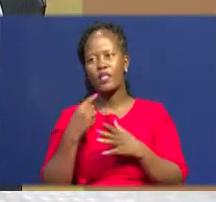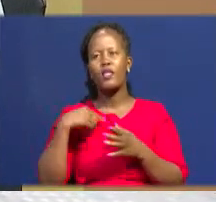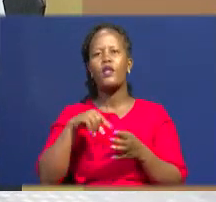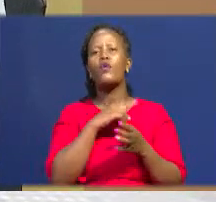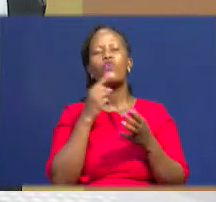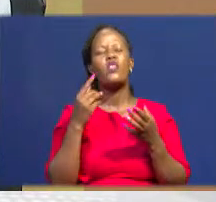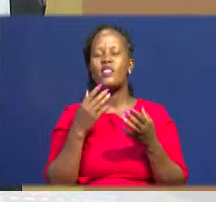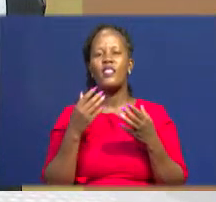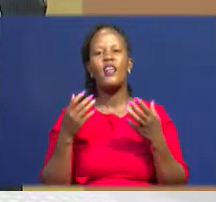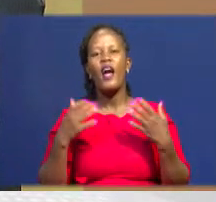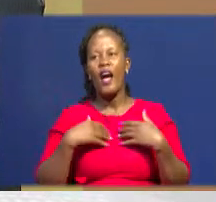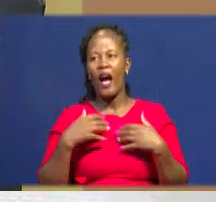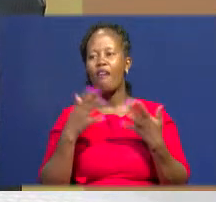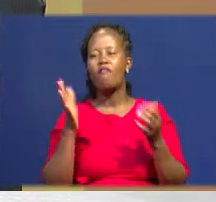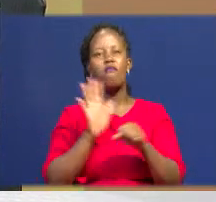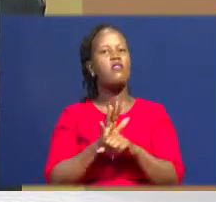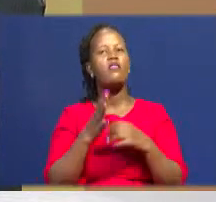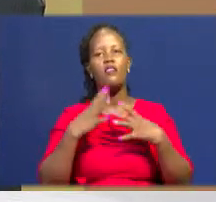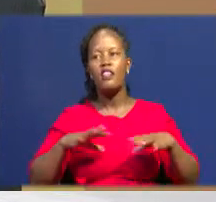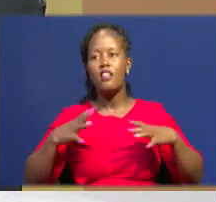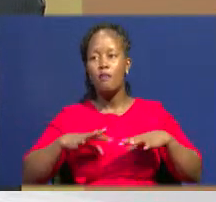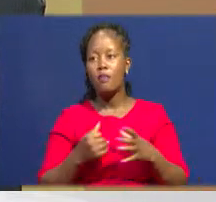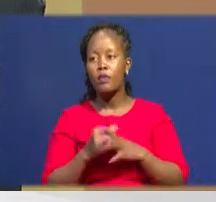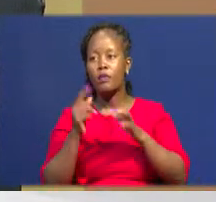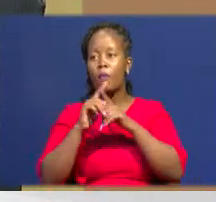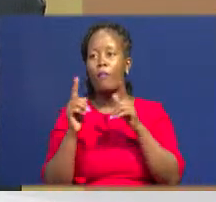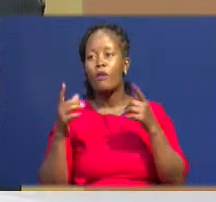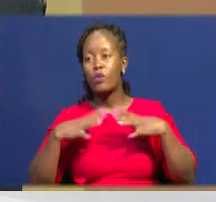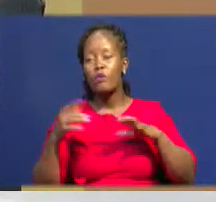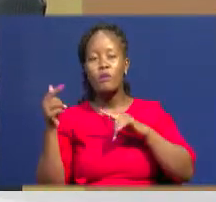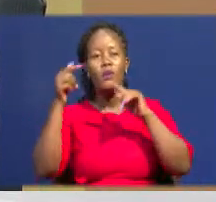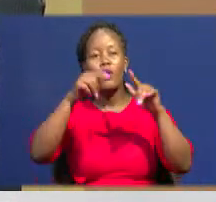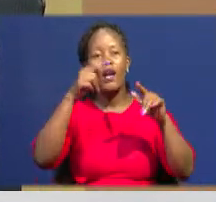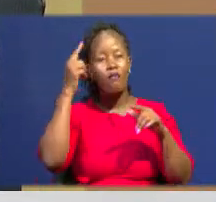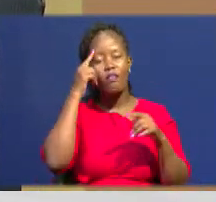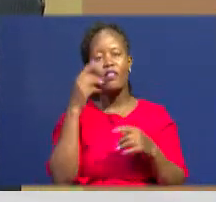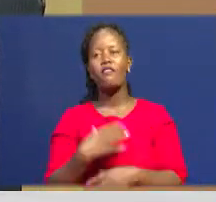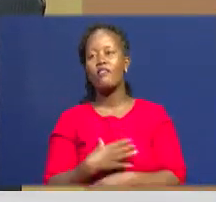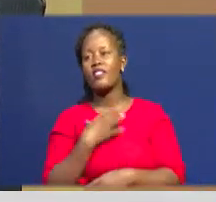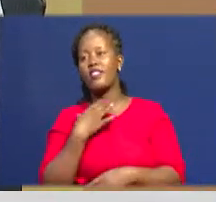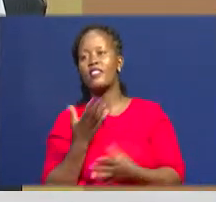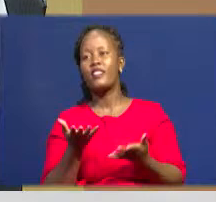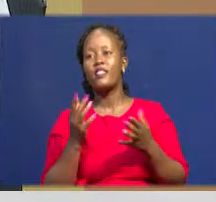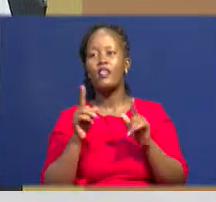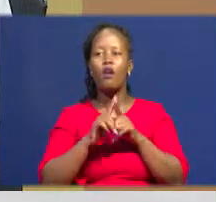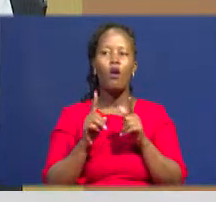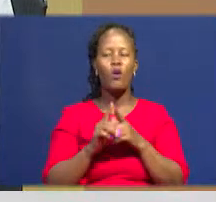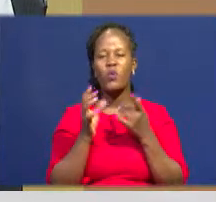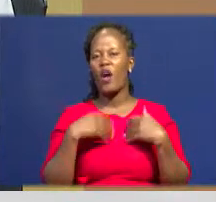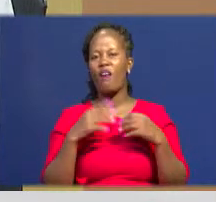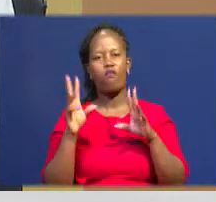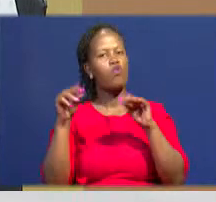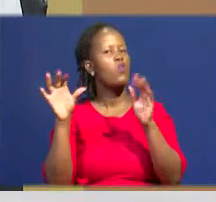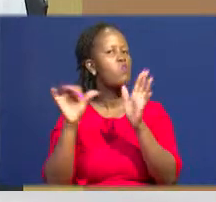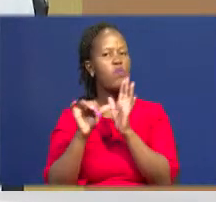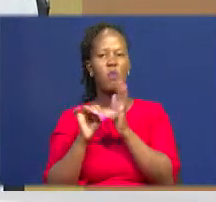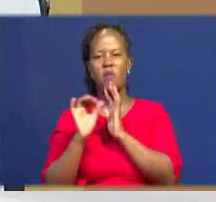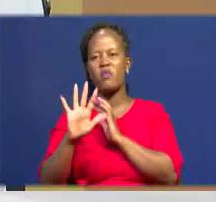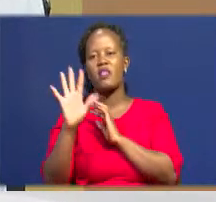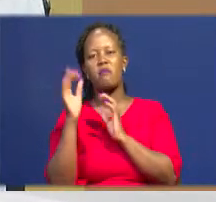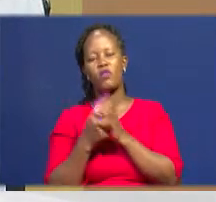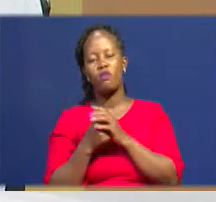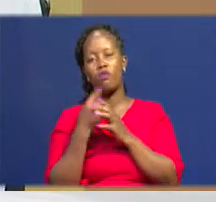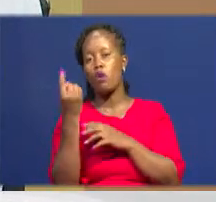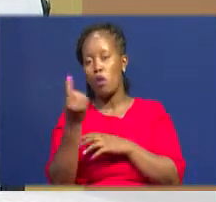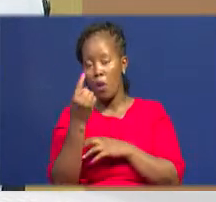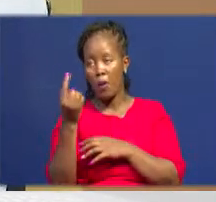have had people, and you'd be surprised, eh? Those who come for picnic alibis, we call them alibis, eh? We haven't had any problems with them. No. It is just what